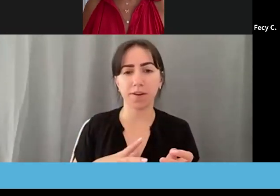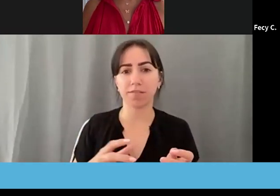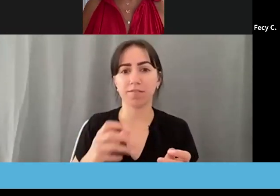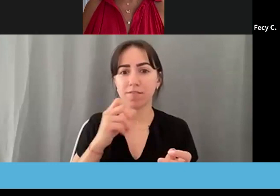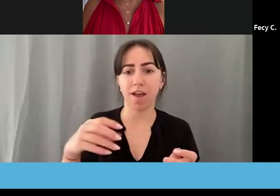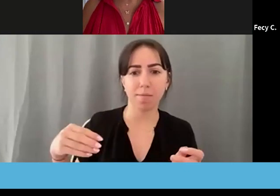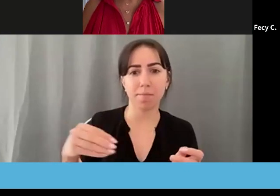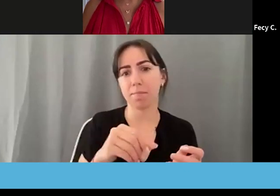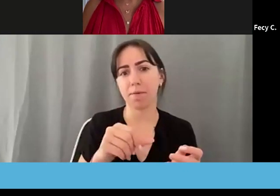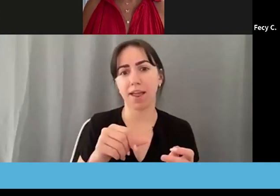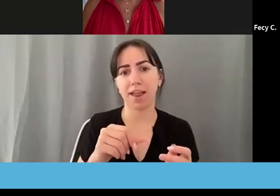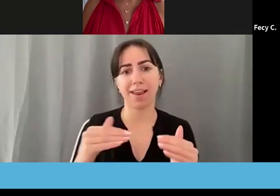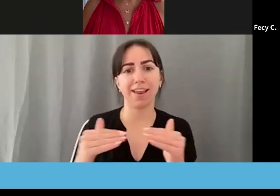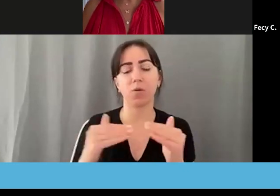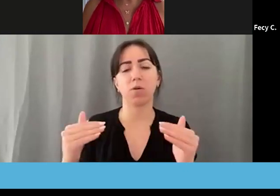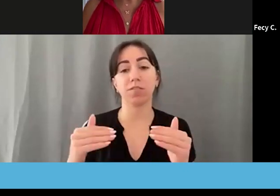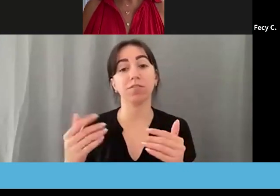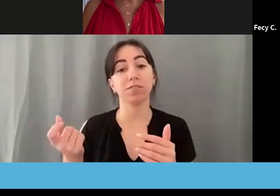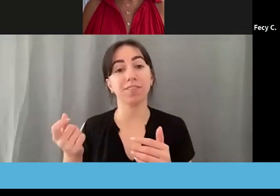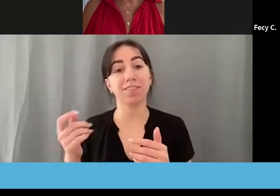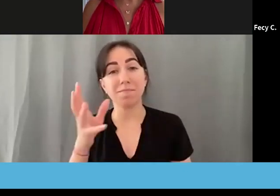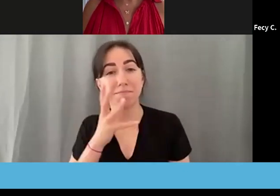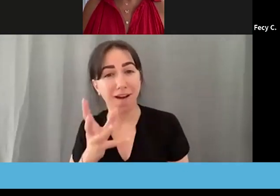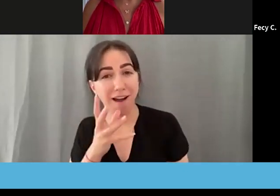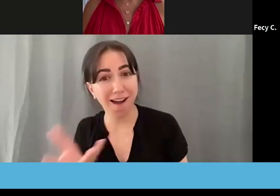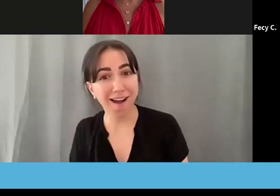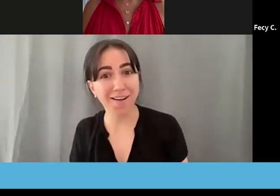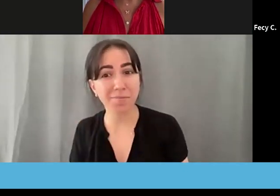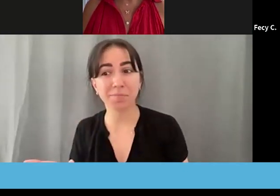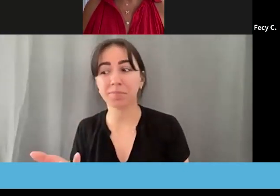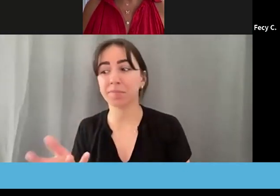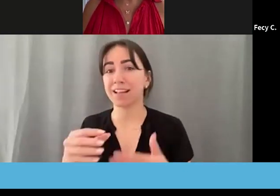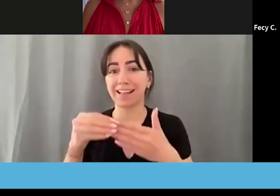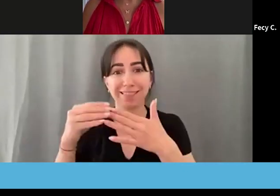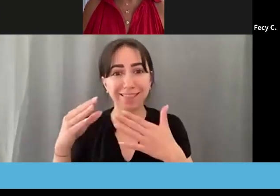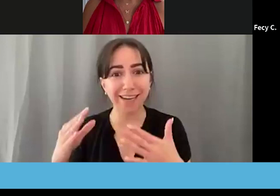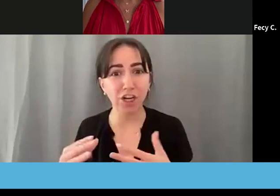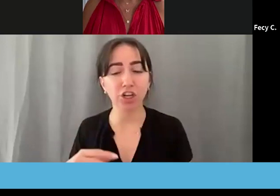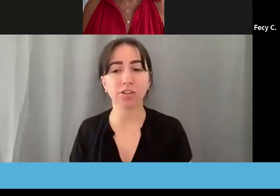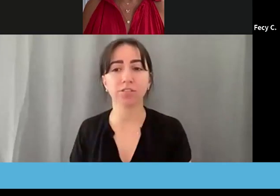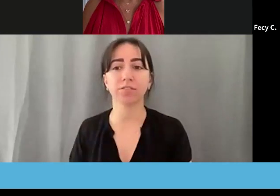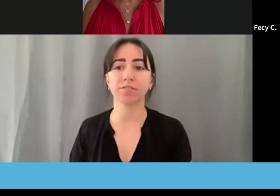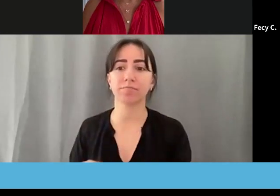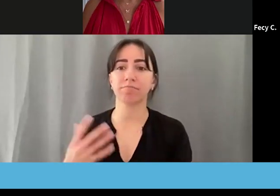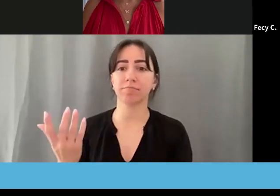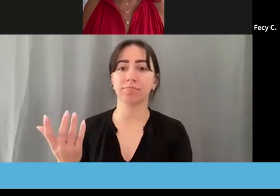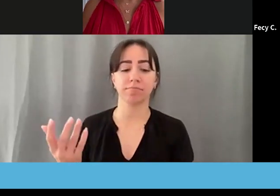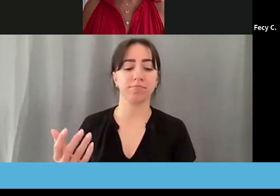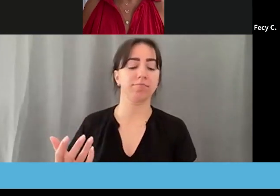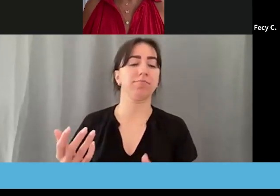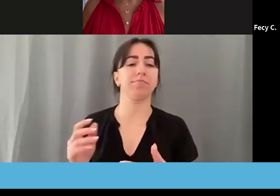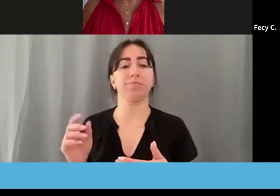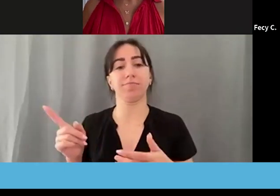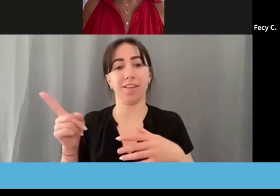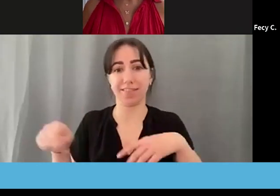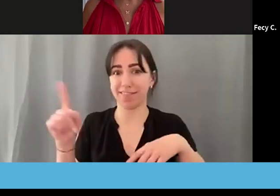paid equally. These are moms. These are leaders of families. These are, they're